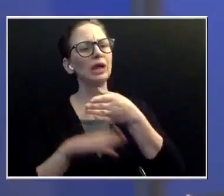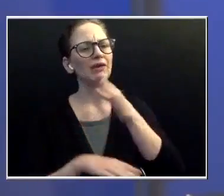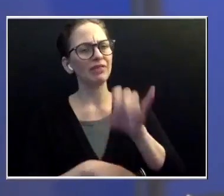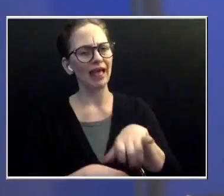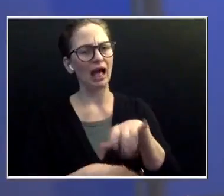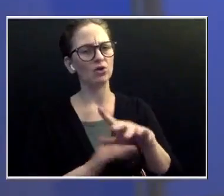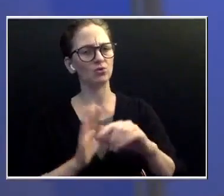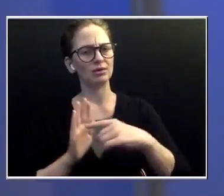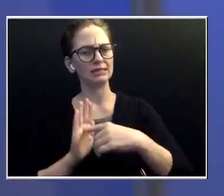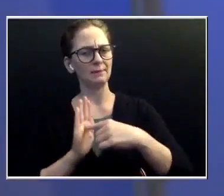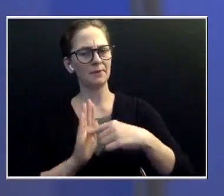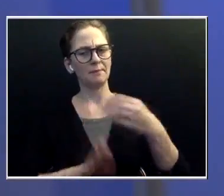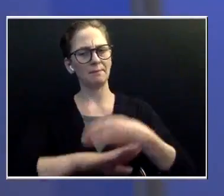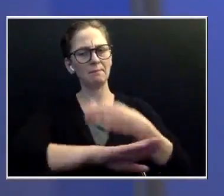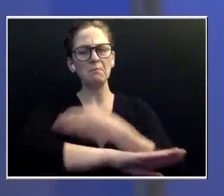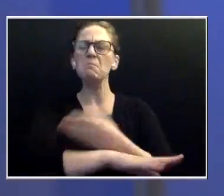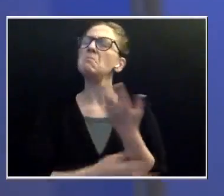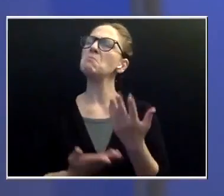2 or 3 days.